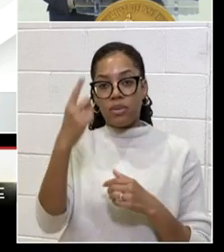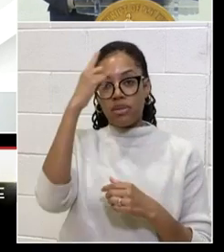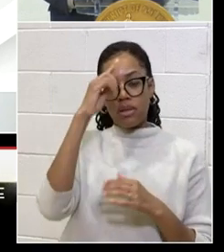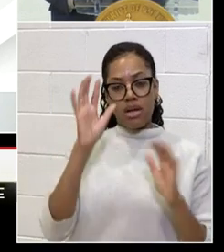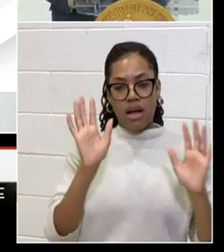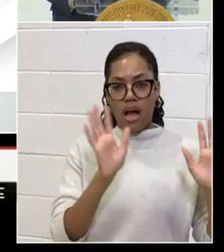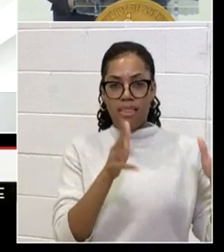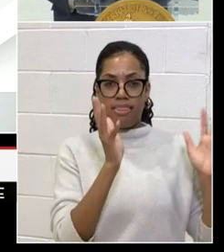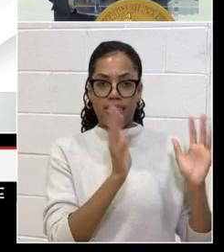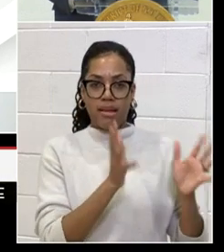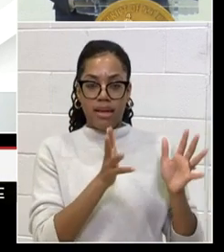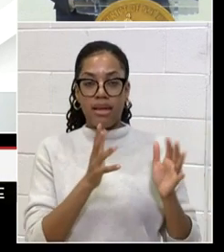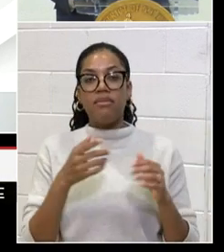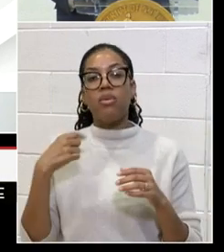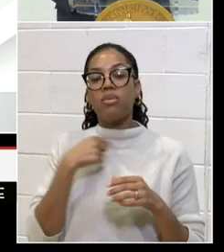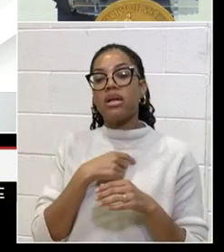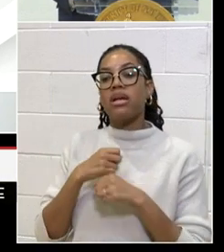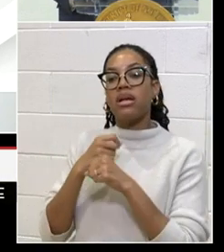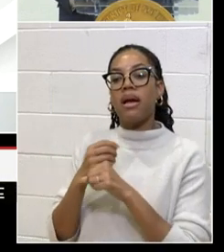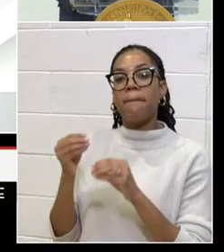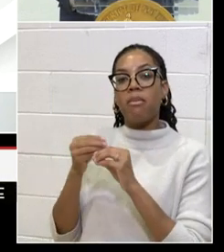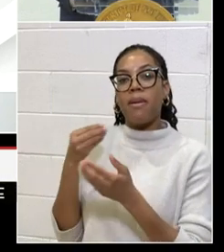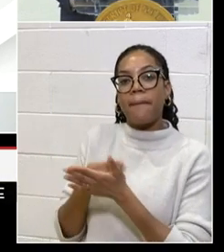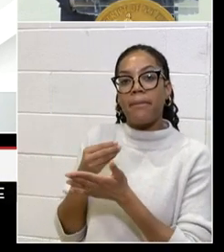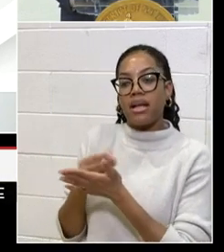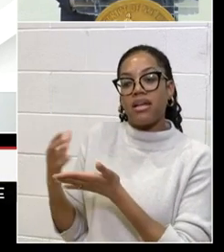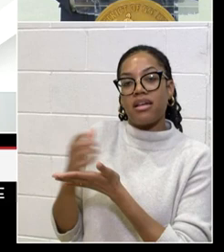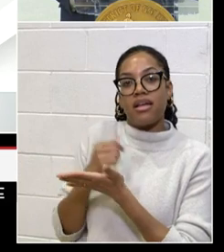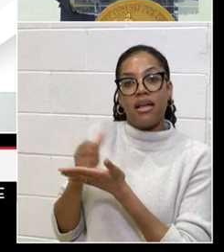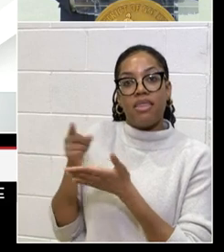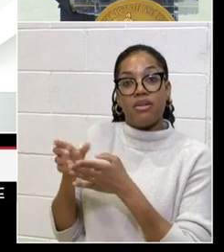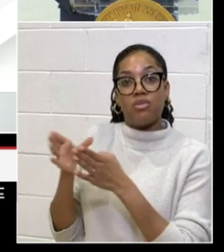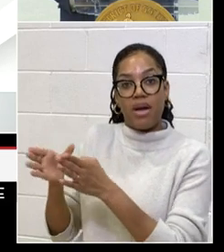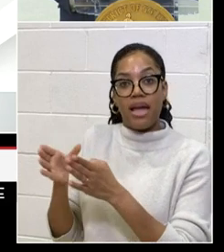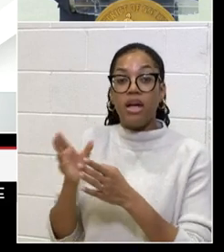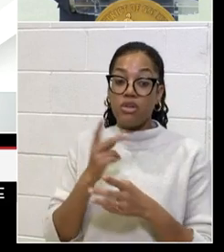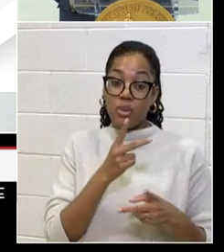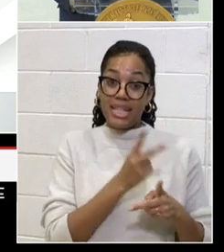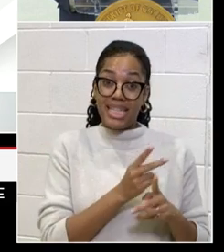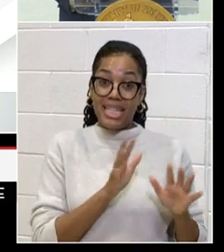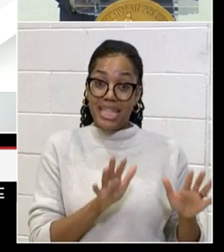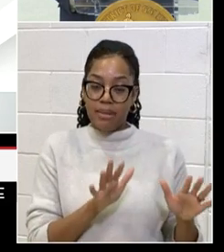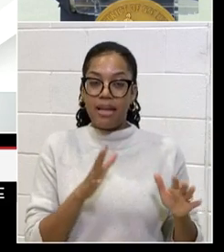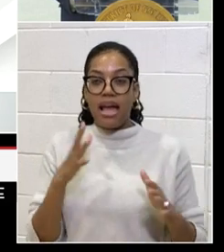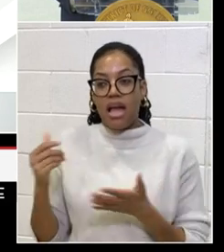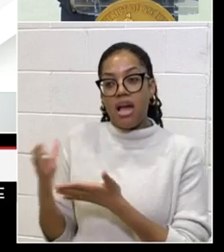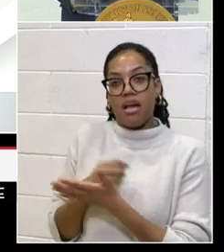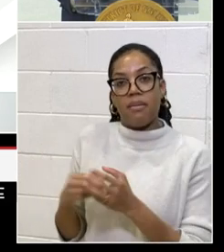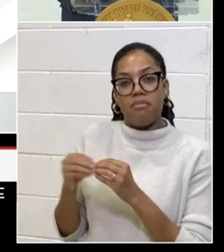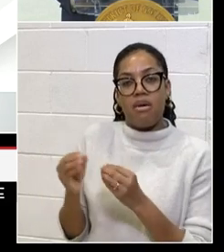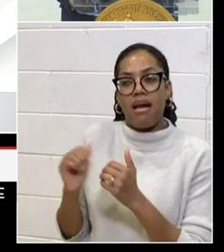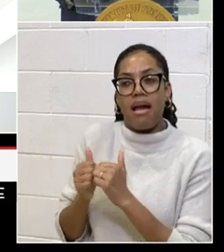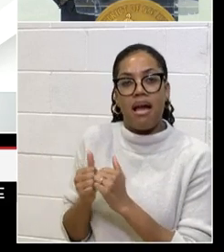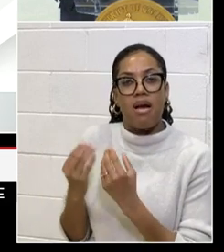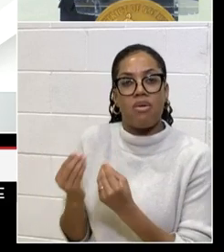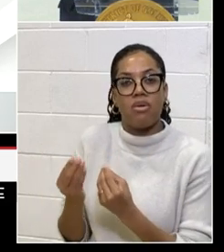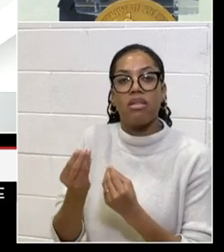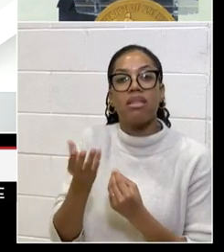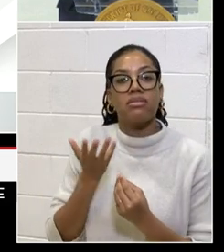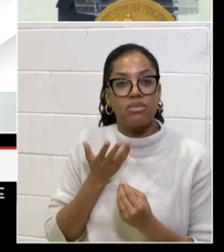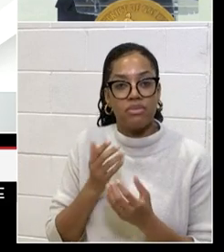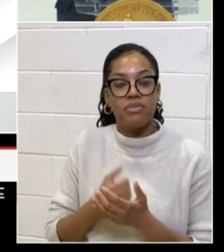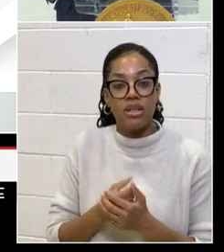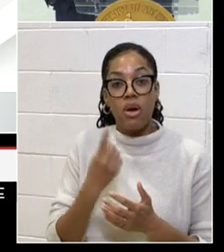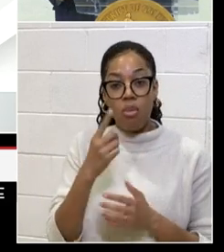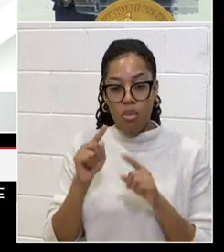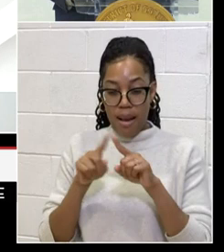and share that idea with us and tell us how much you think you can generate from that. There is one box that's not touchable, and that's why it